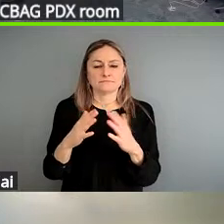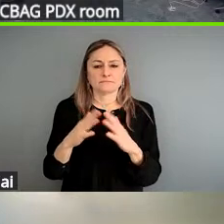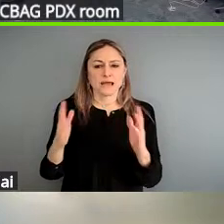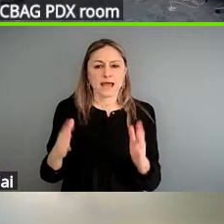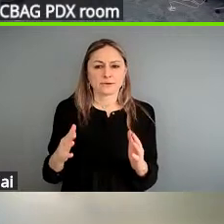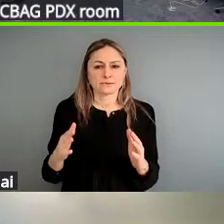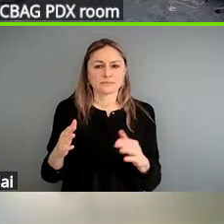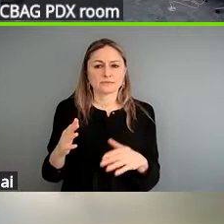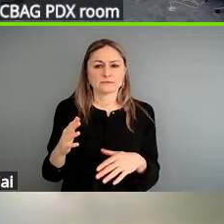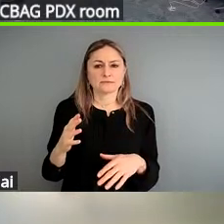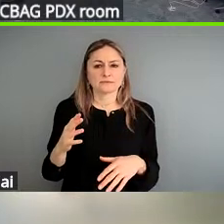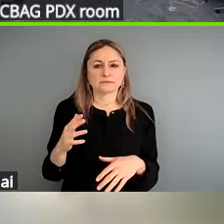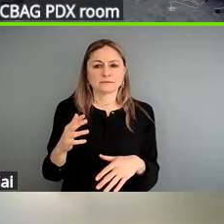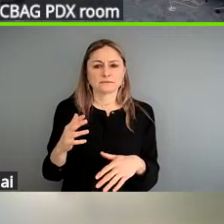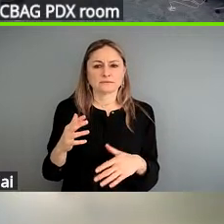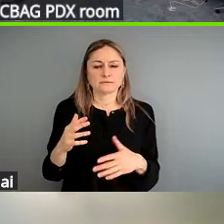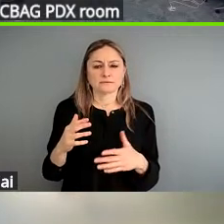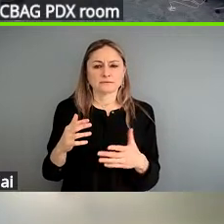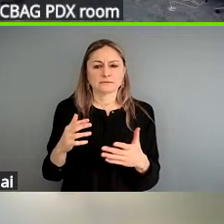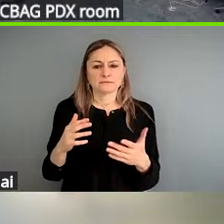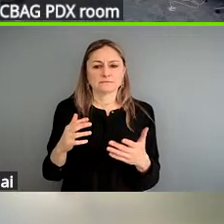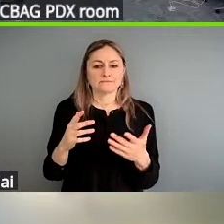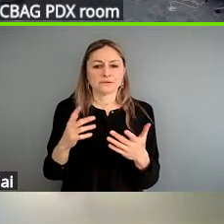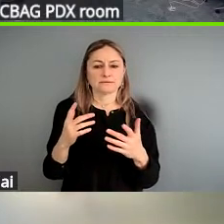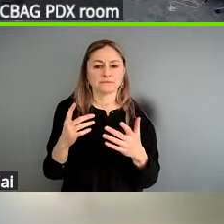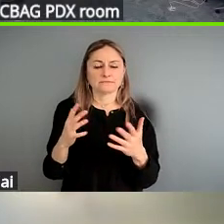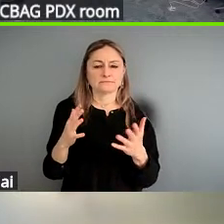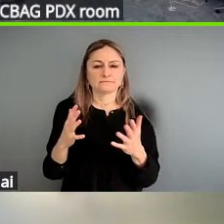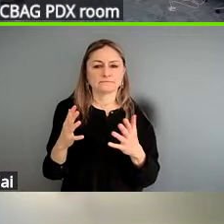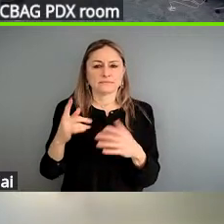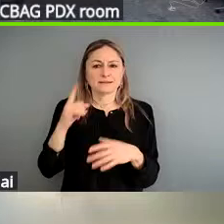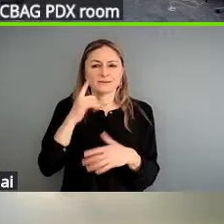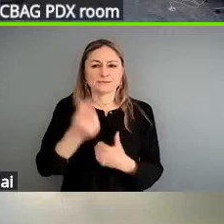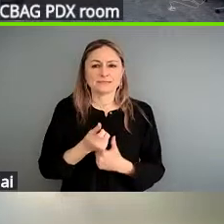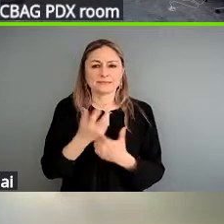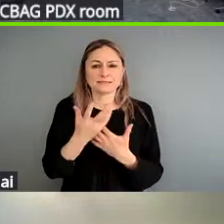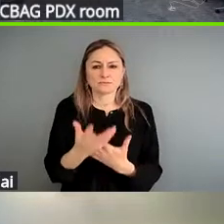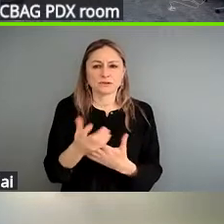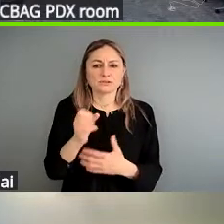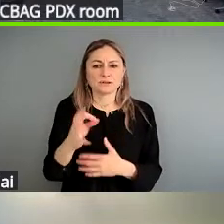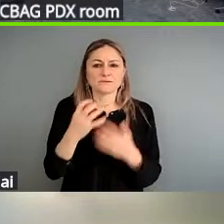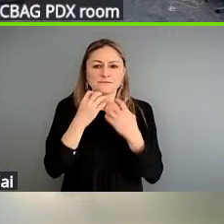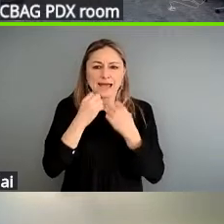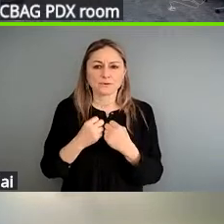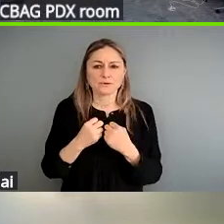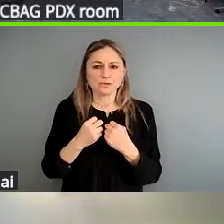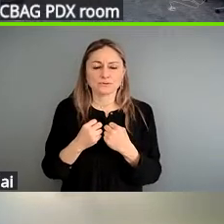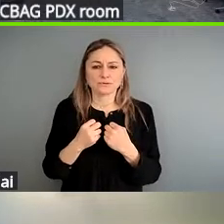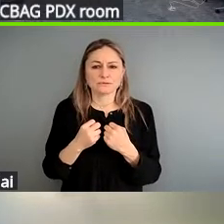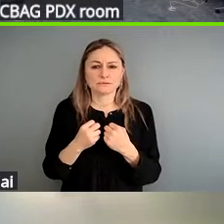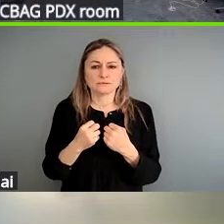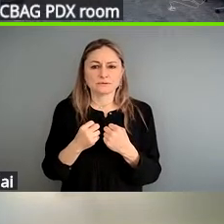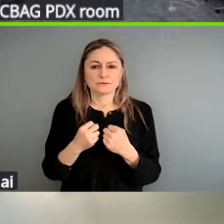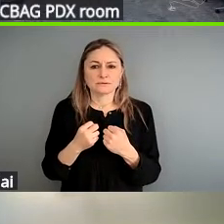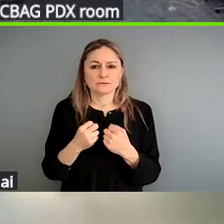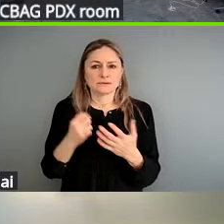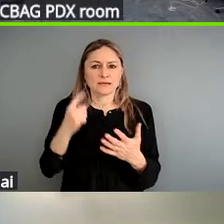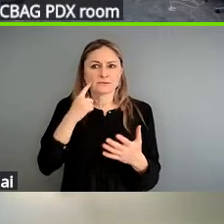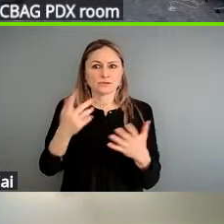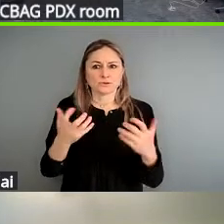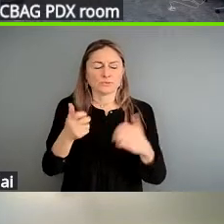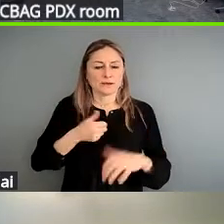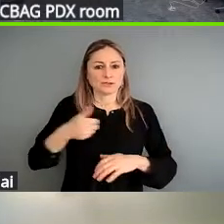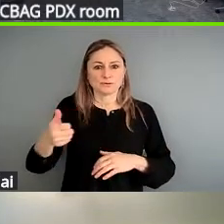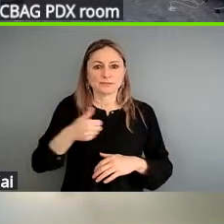are host to. But ultimately, I think there's an expression of values here that I don't think you want the transportation